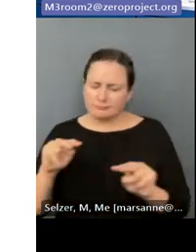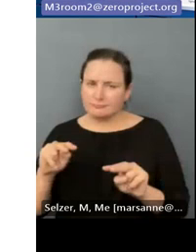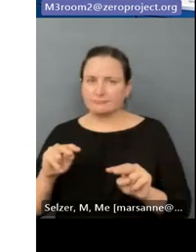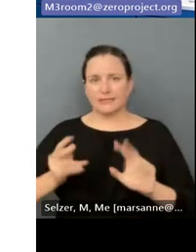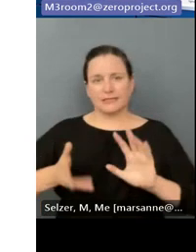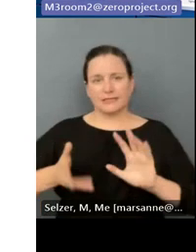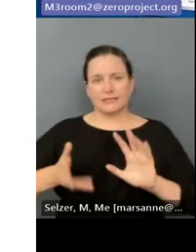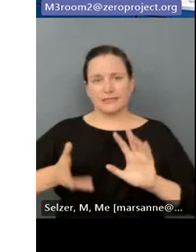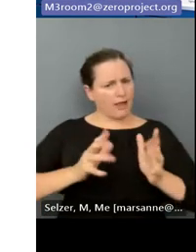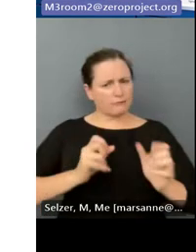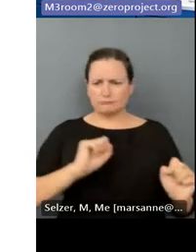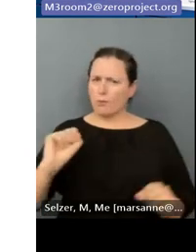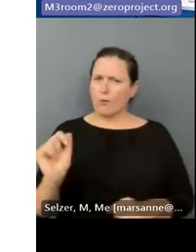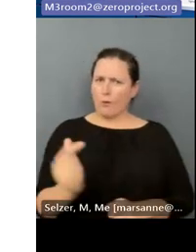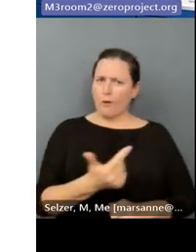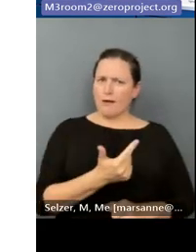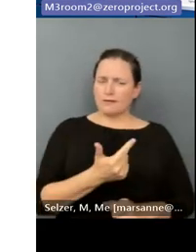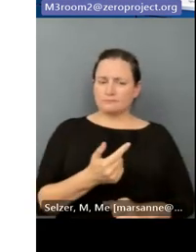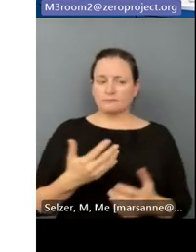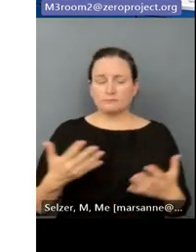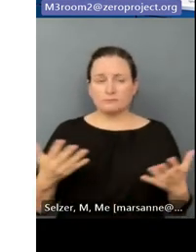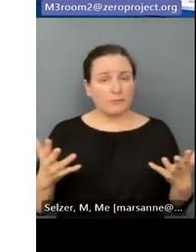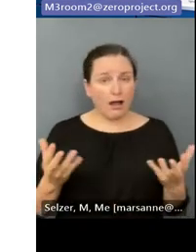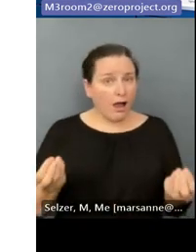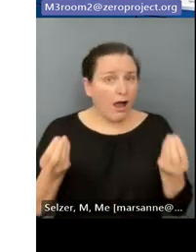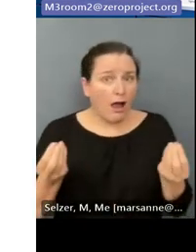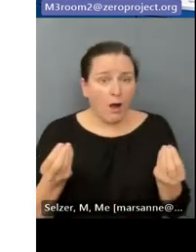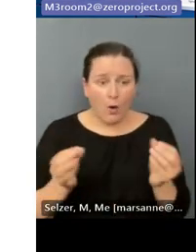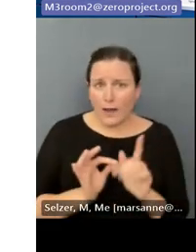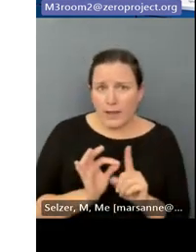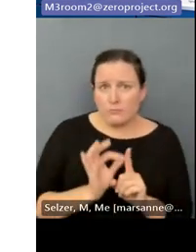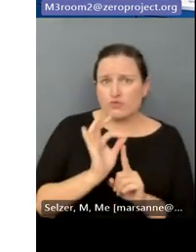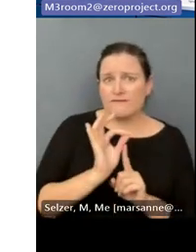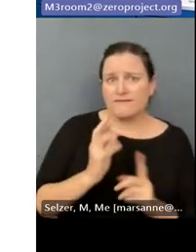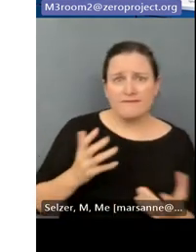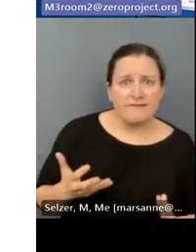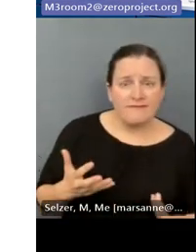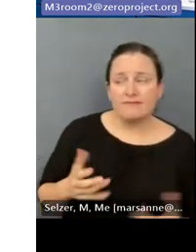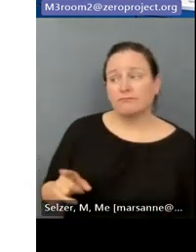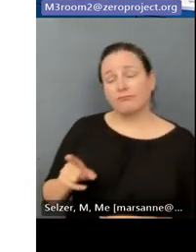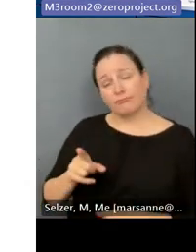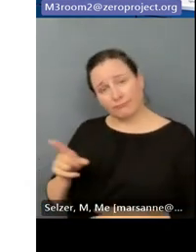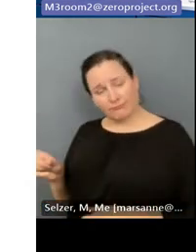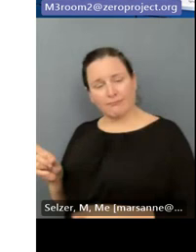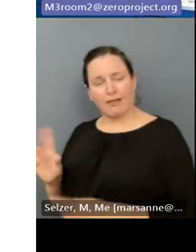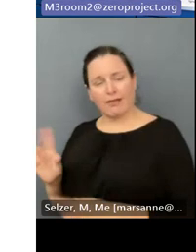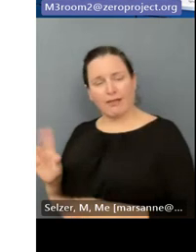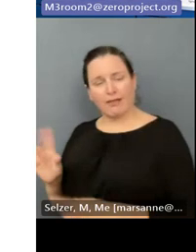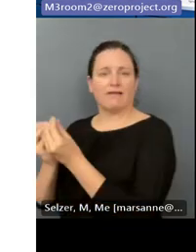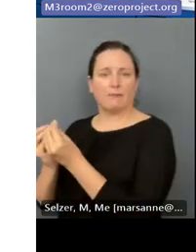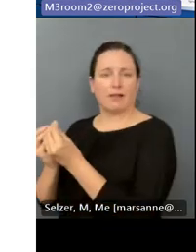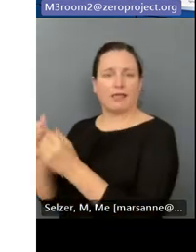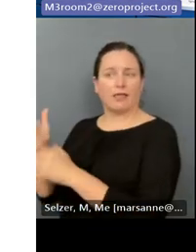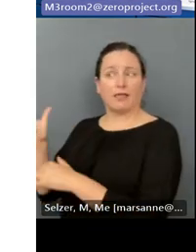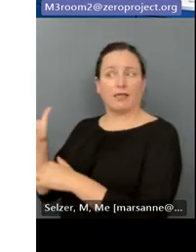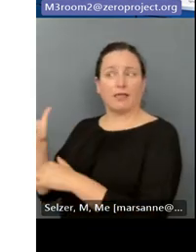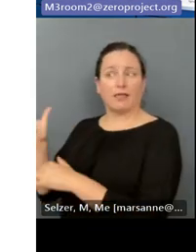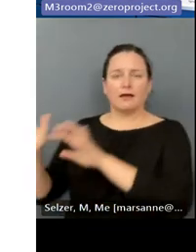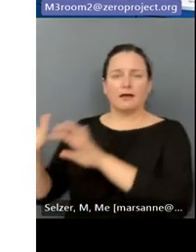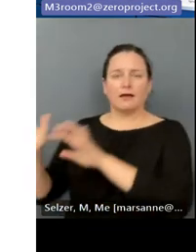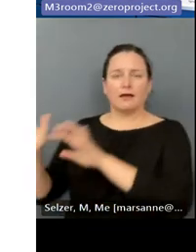language, sign language is that parents are included in the process. Parents as well have this process of learning the Colombian sign language.